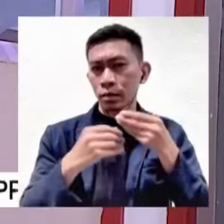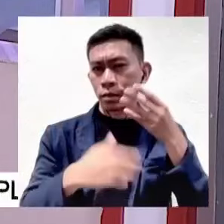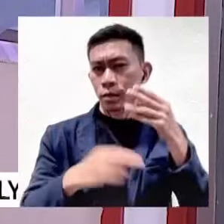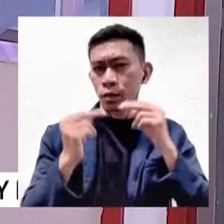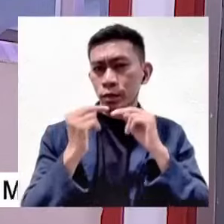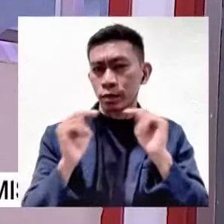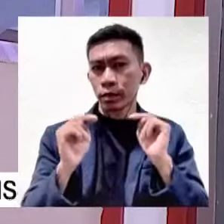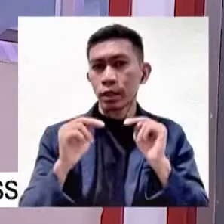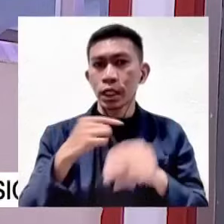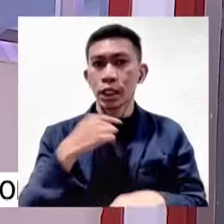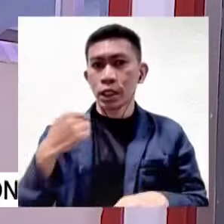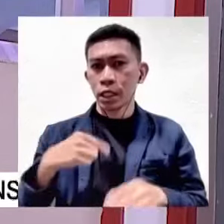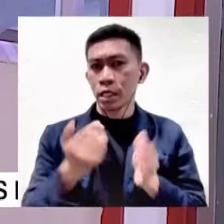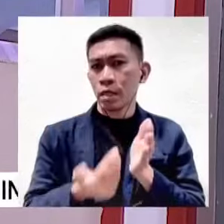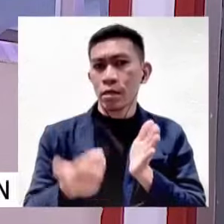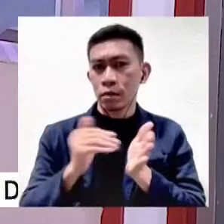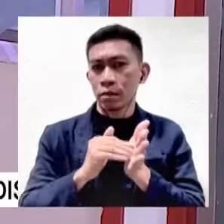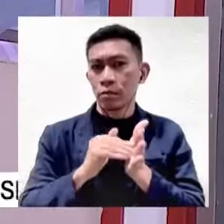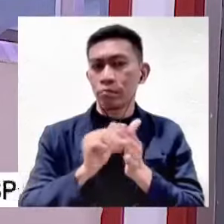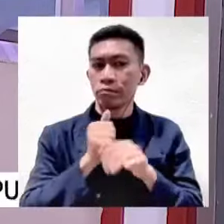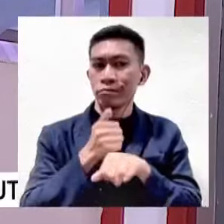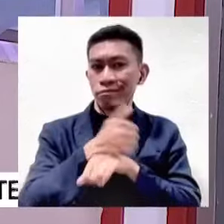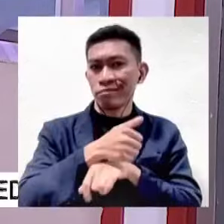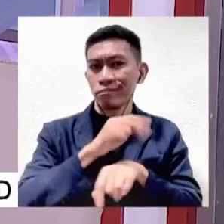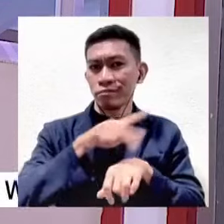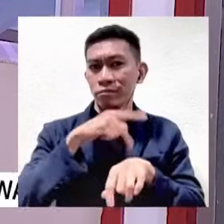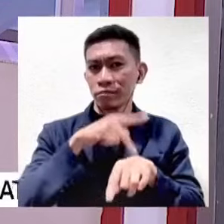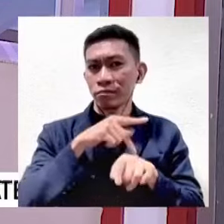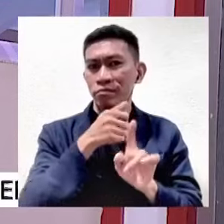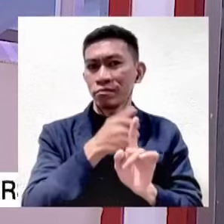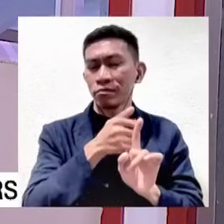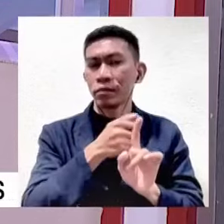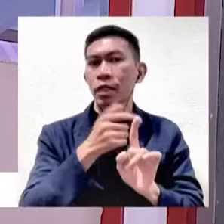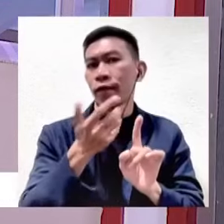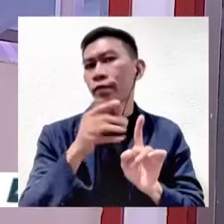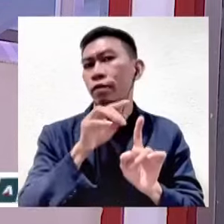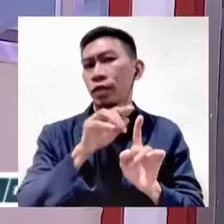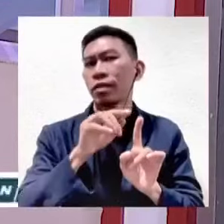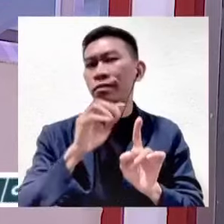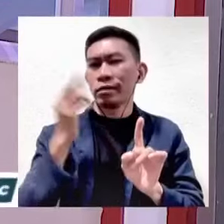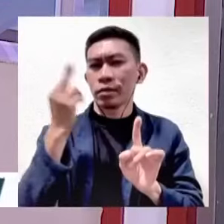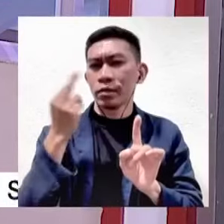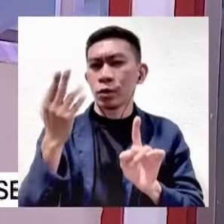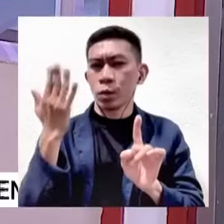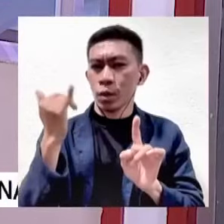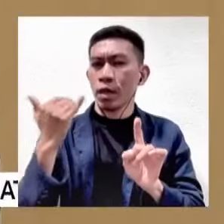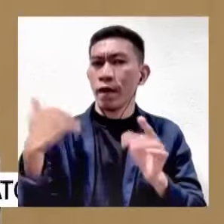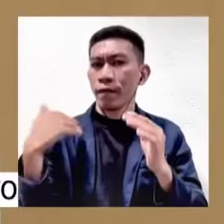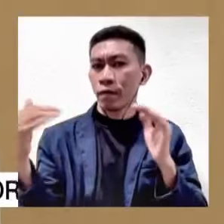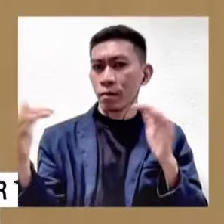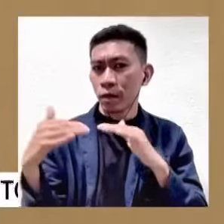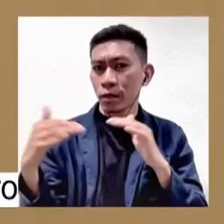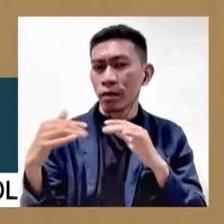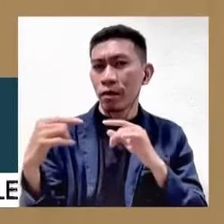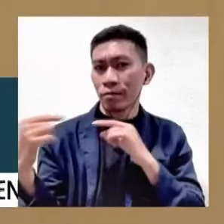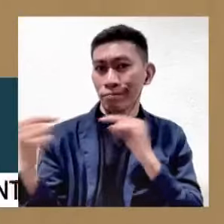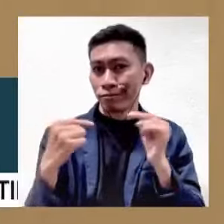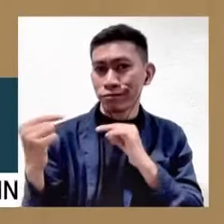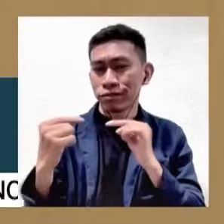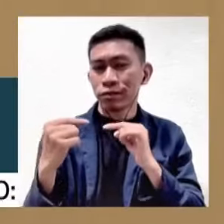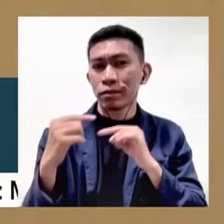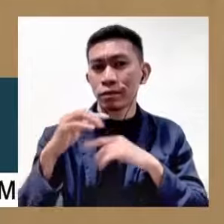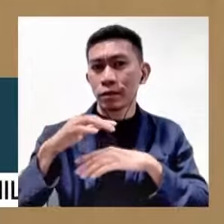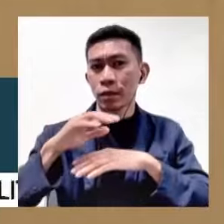China once again accusing the Philippines of deliberately steering tensions in the West Philippine Sea. President Ferdinand Marcos Jr.